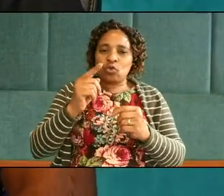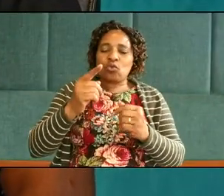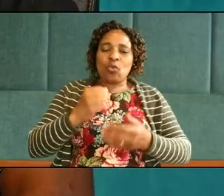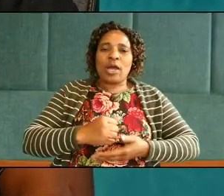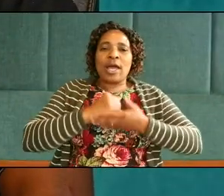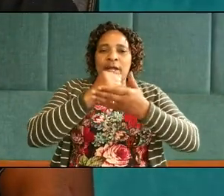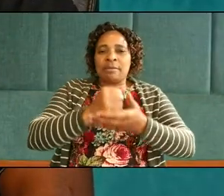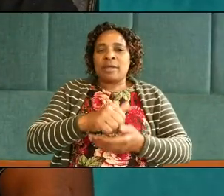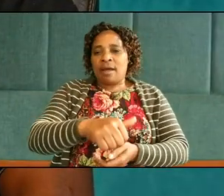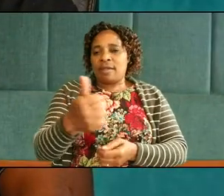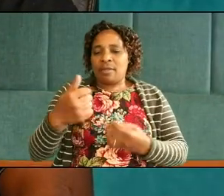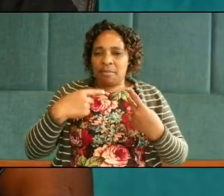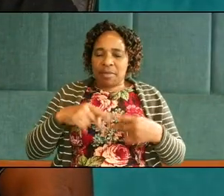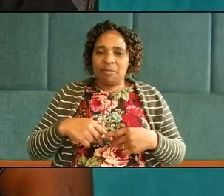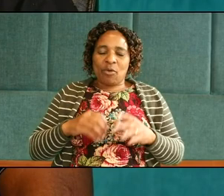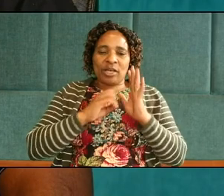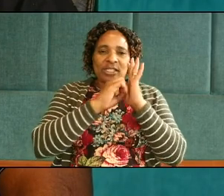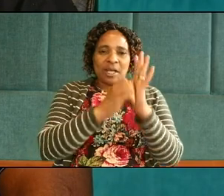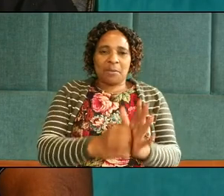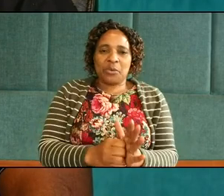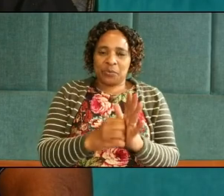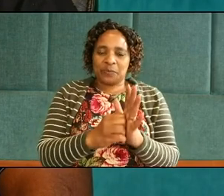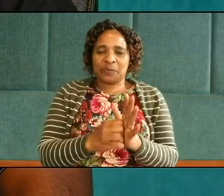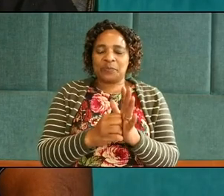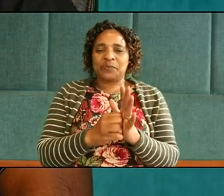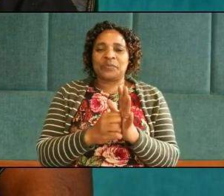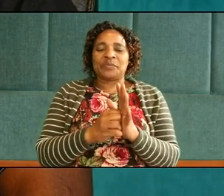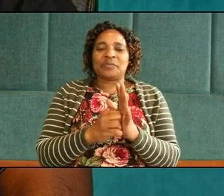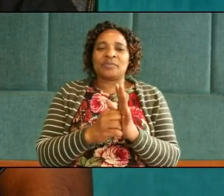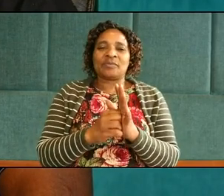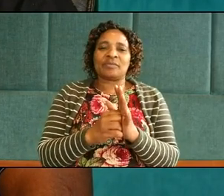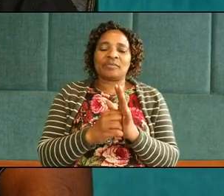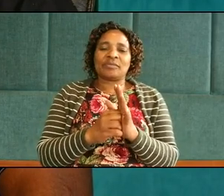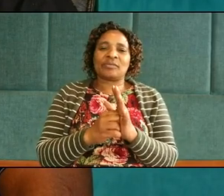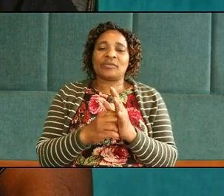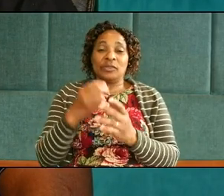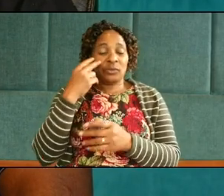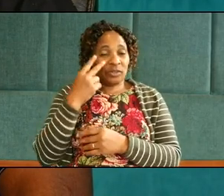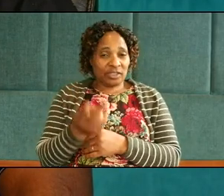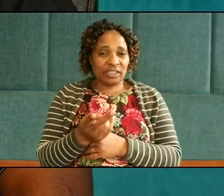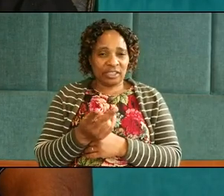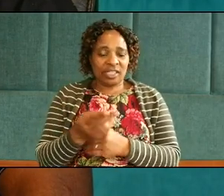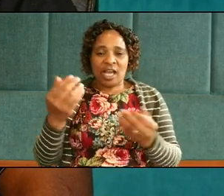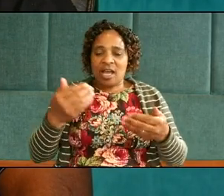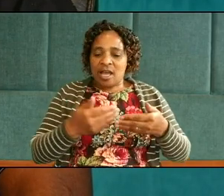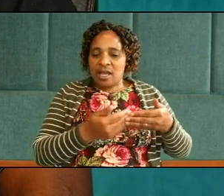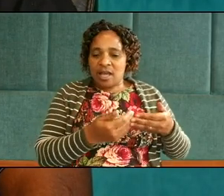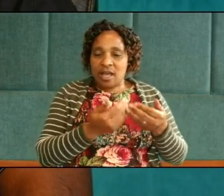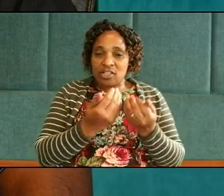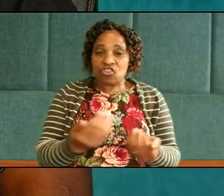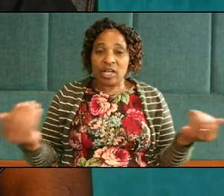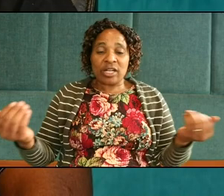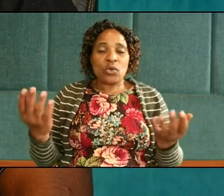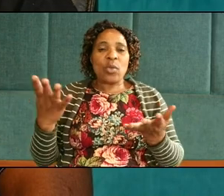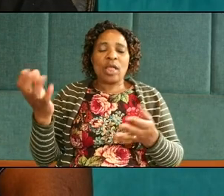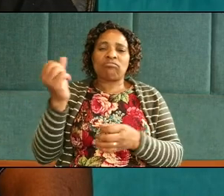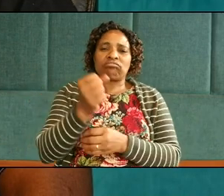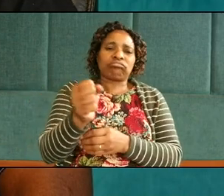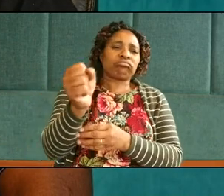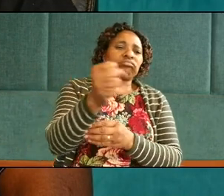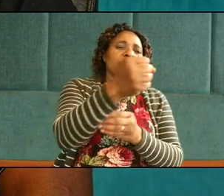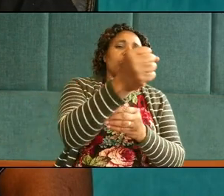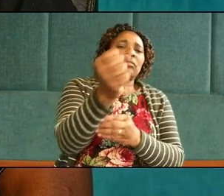other people, you know? Like, for example, you see a child on the street, and instead of